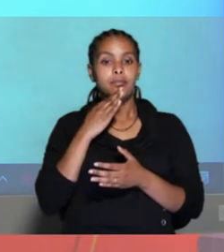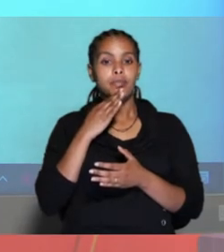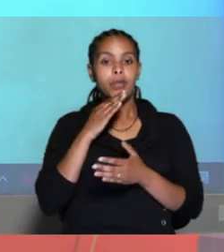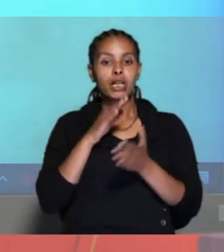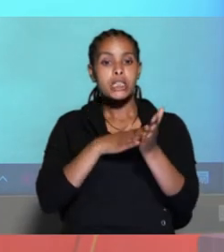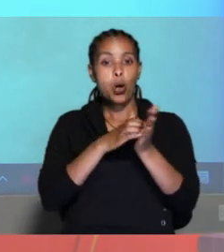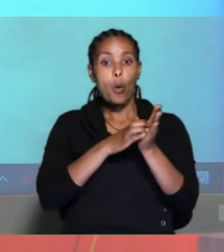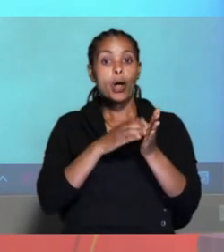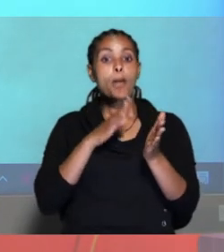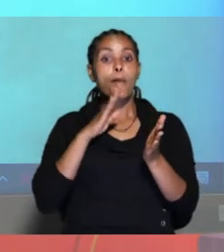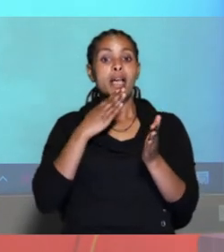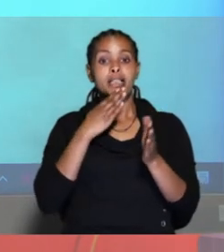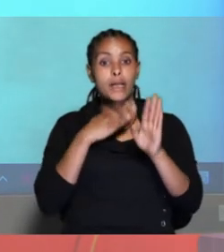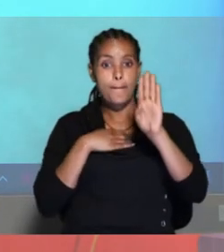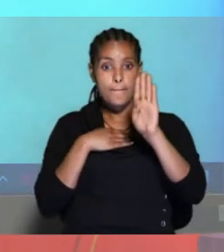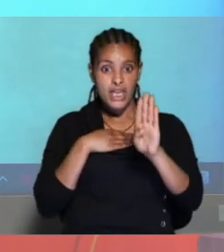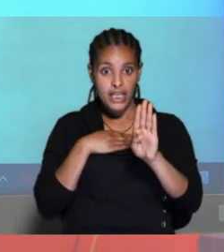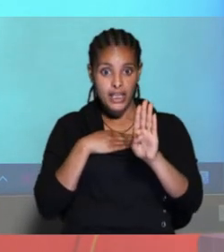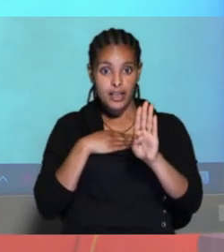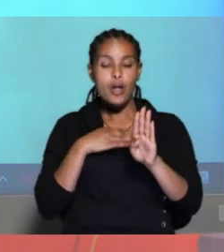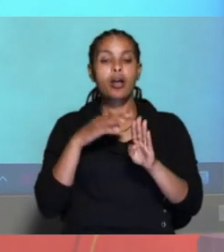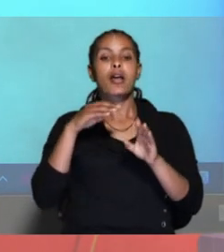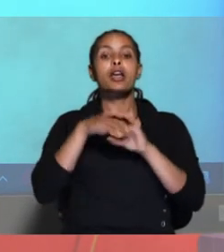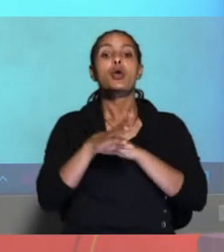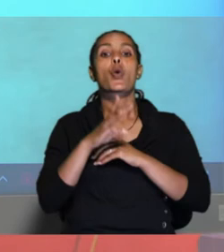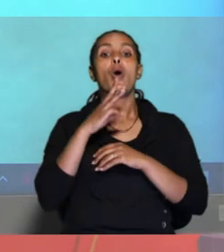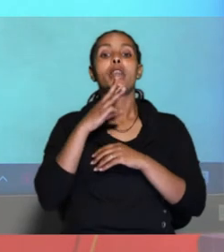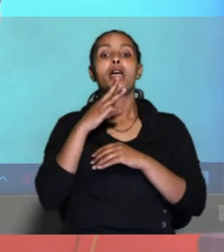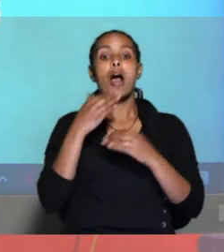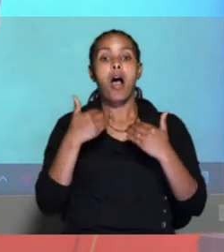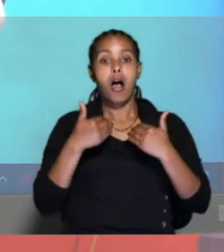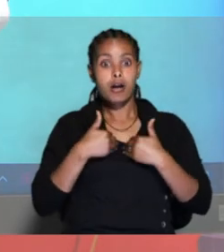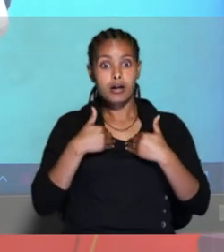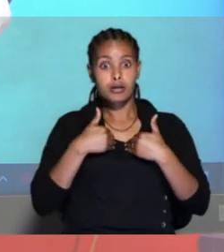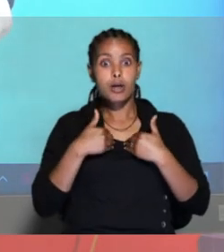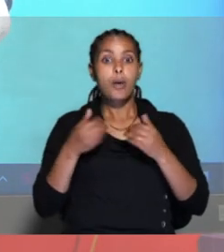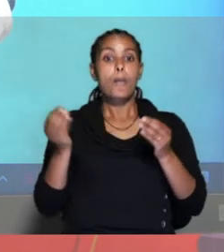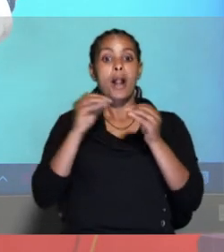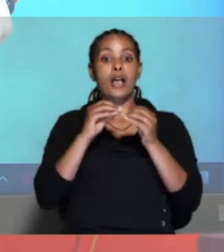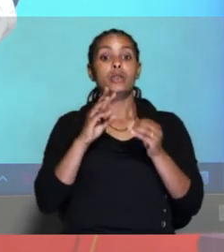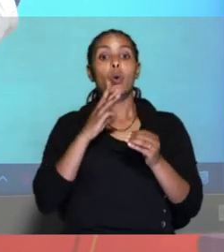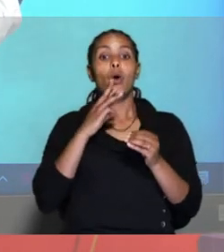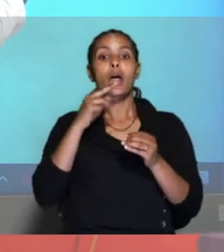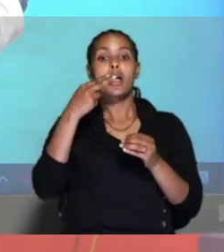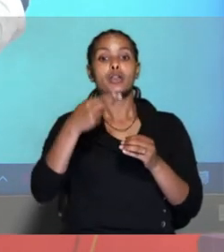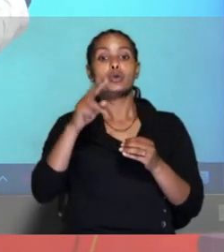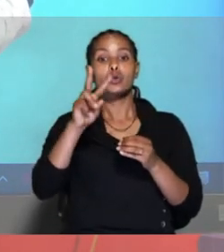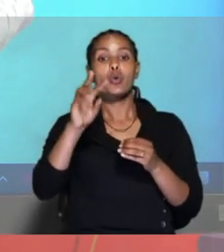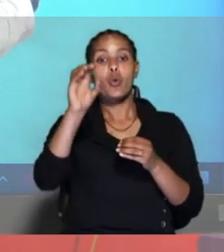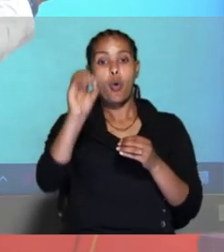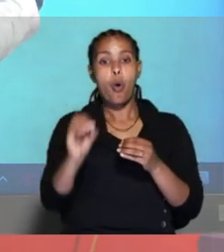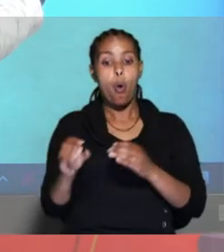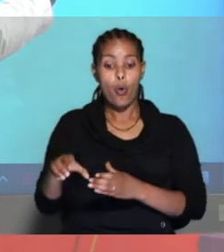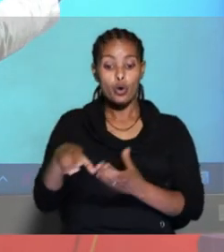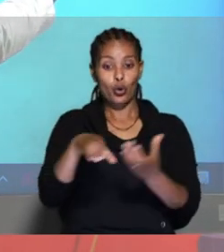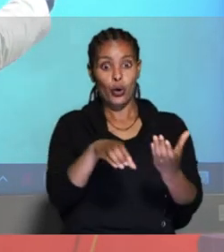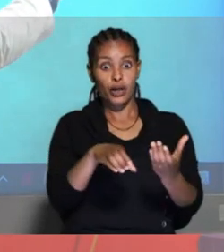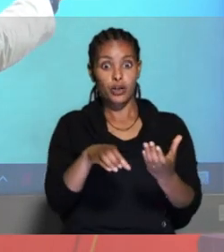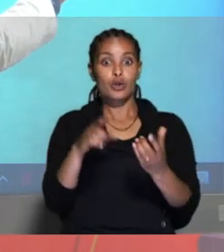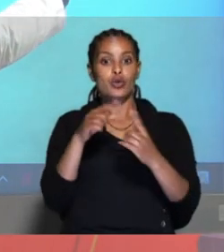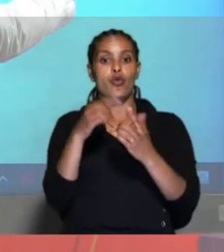the weak base B in water, aqueous plus water, H2O liquid to